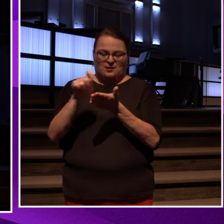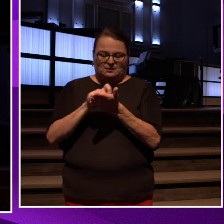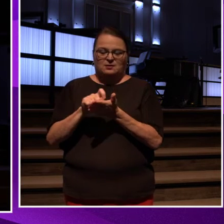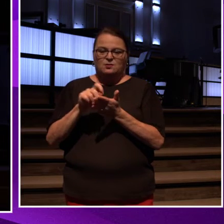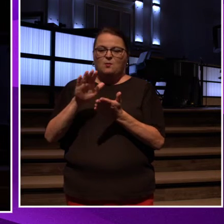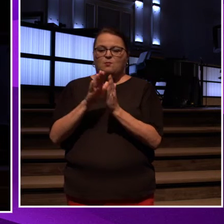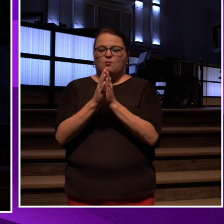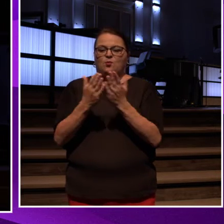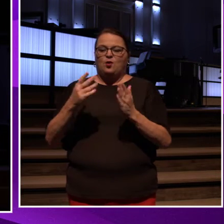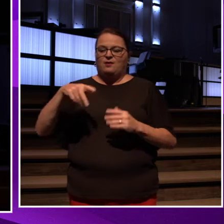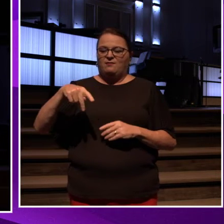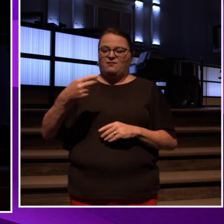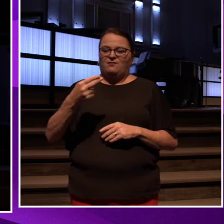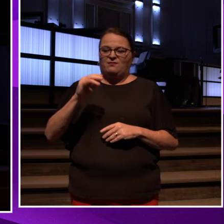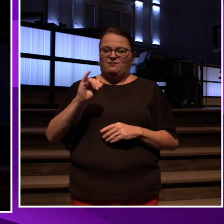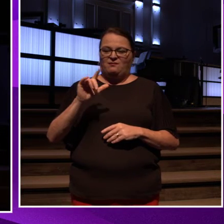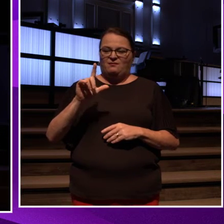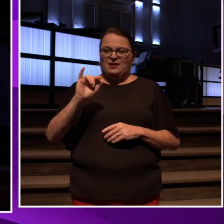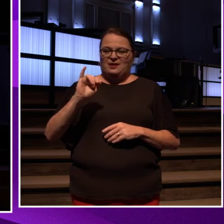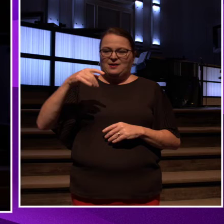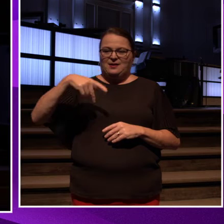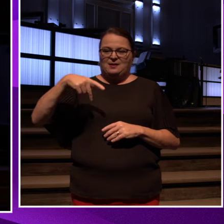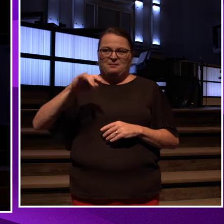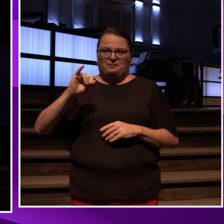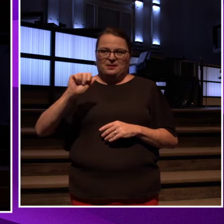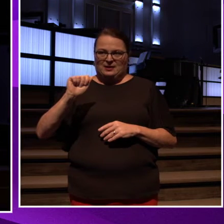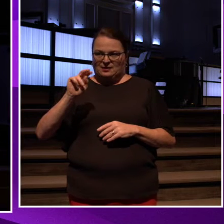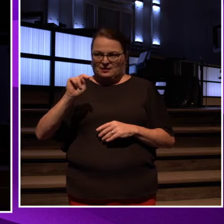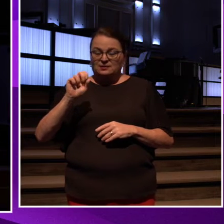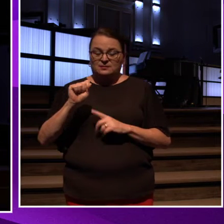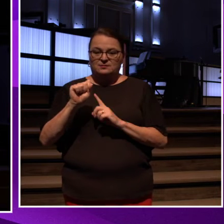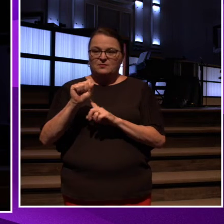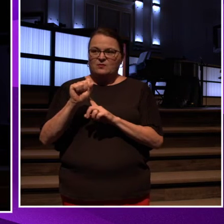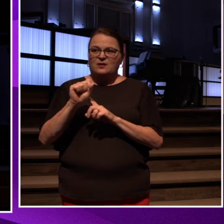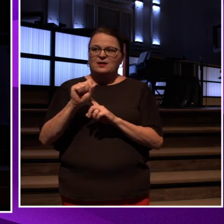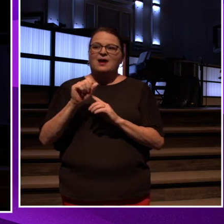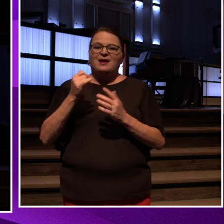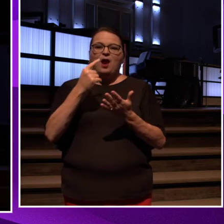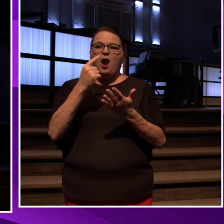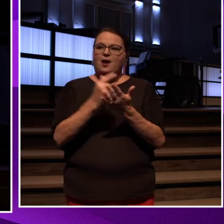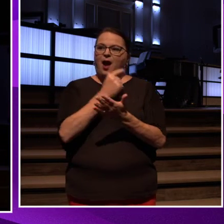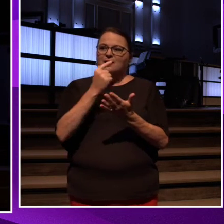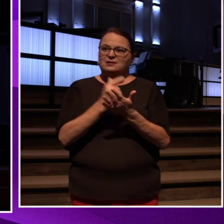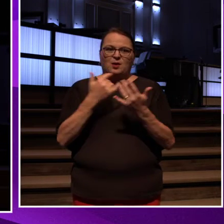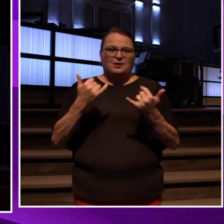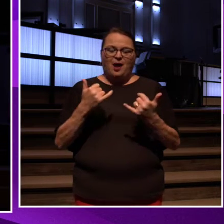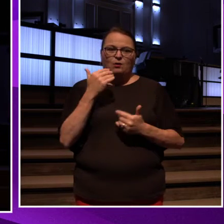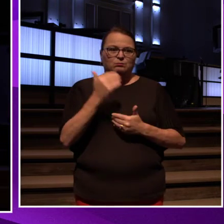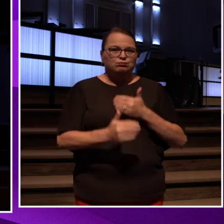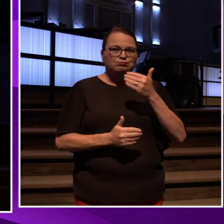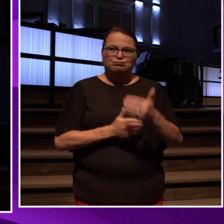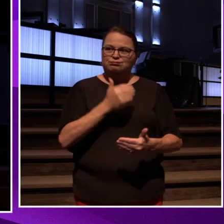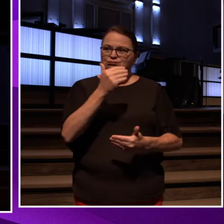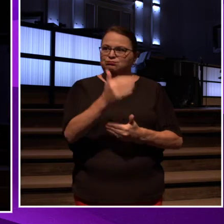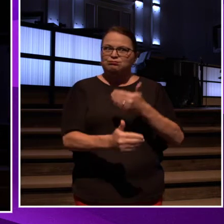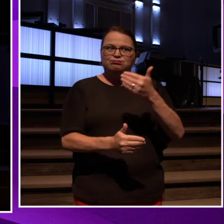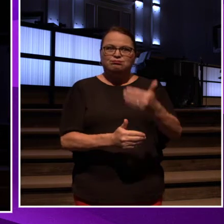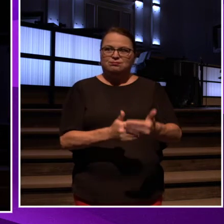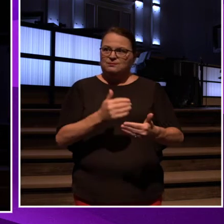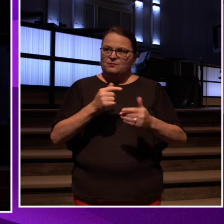Philippians. And we're going to see how the gospel is on the move, how the gospel continues to